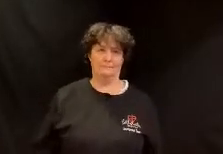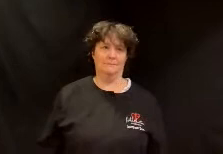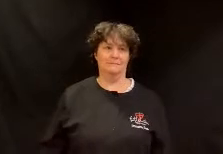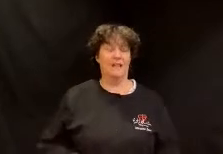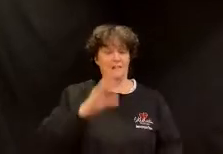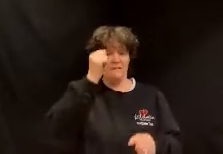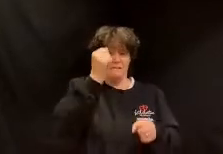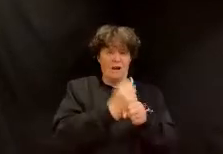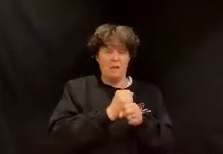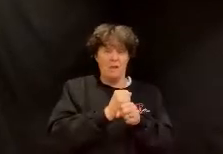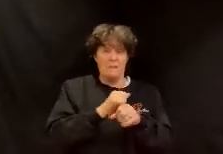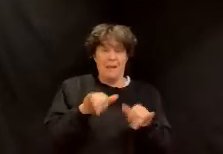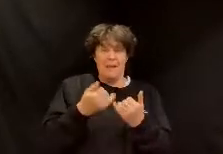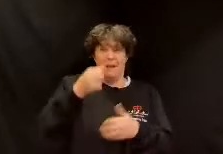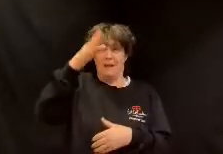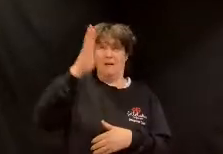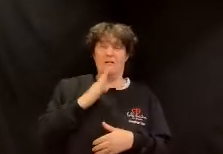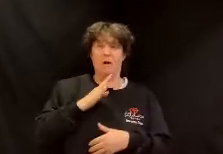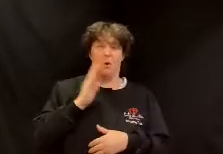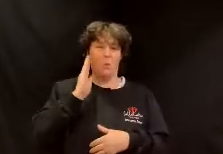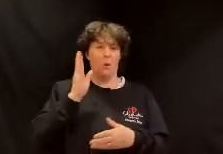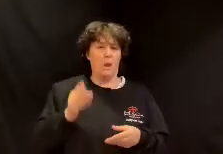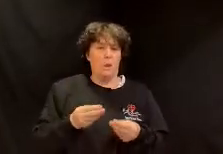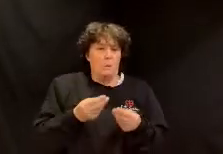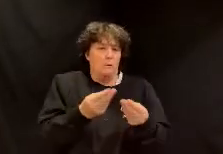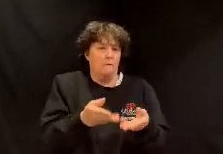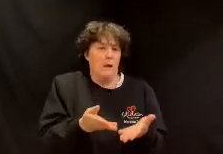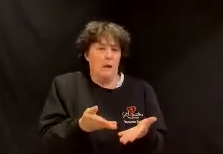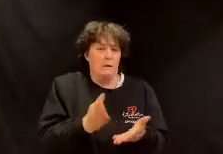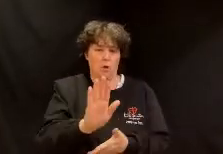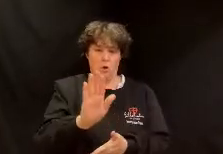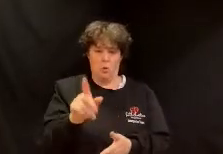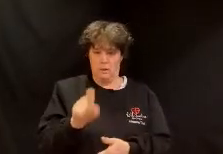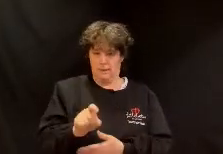Faith is the way that God's going to provide for your needs.